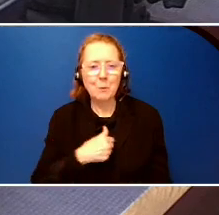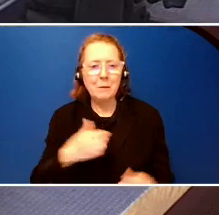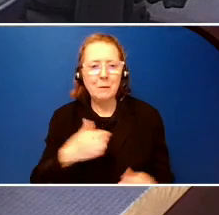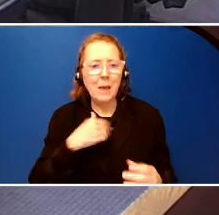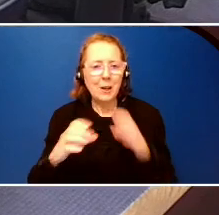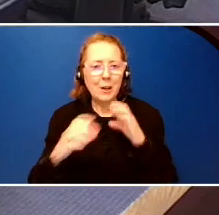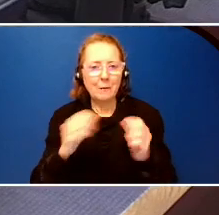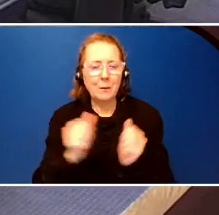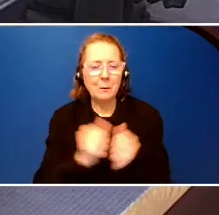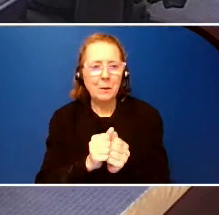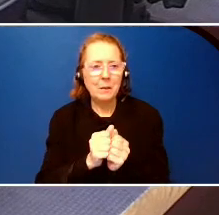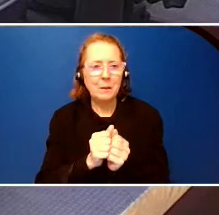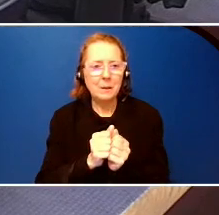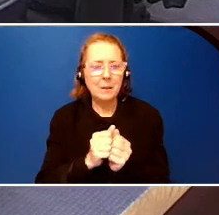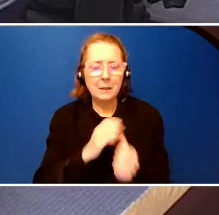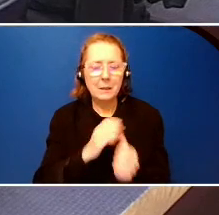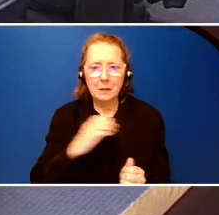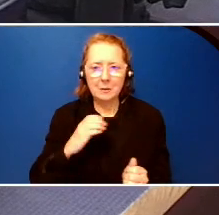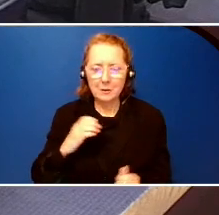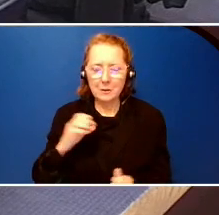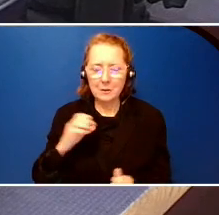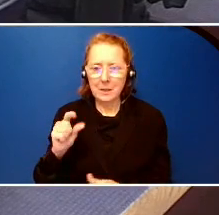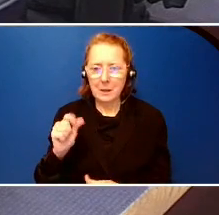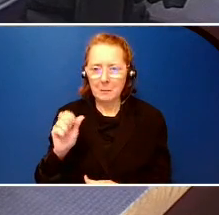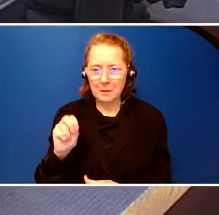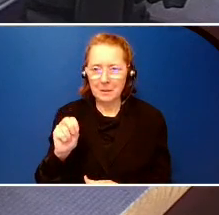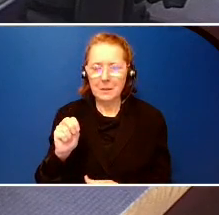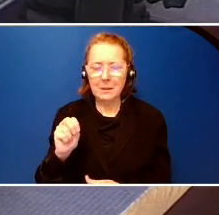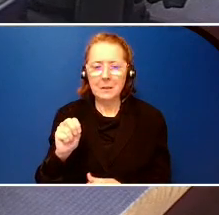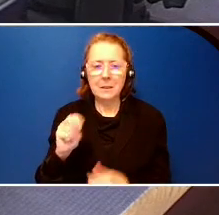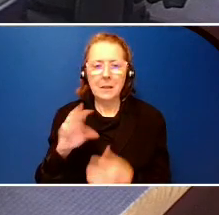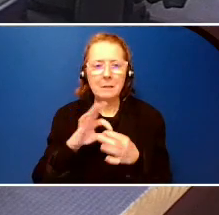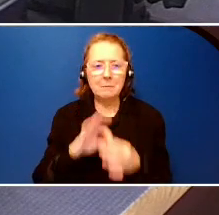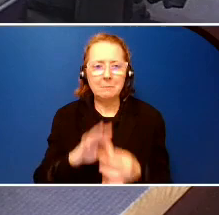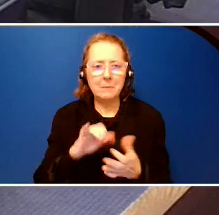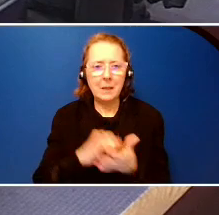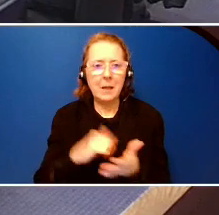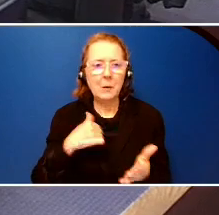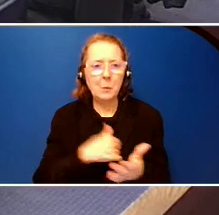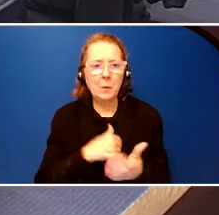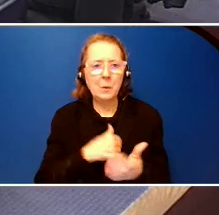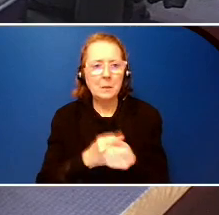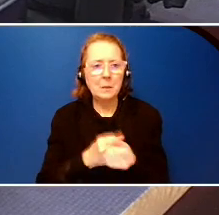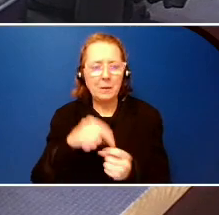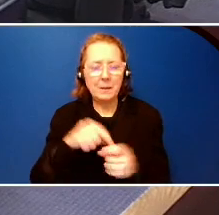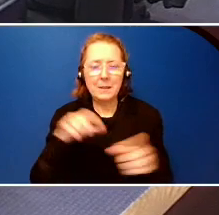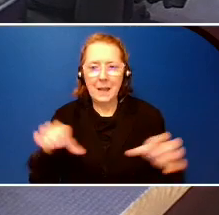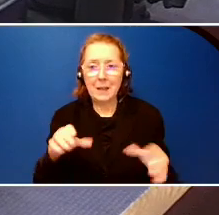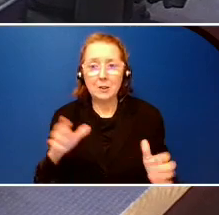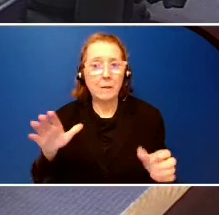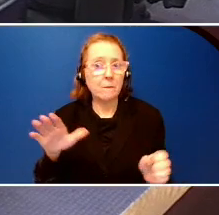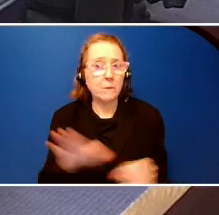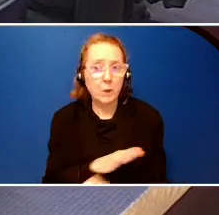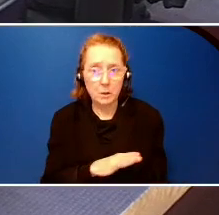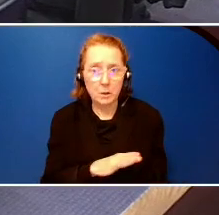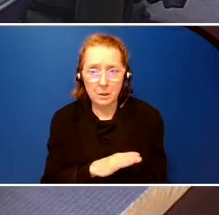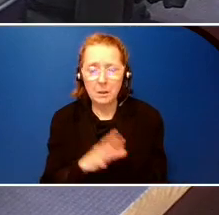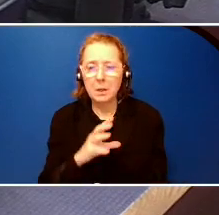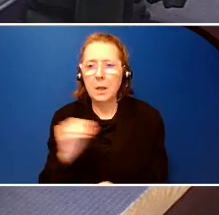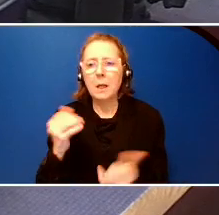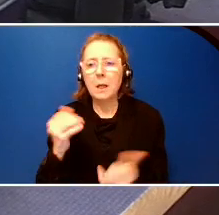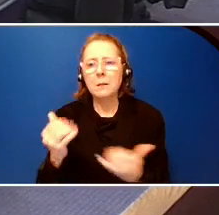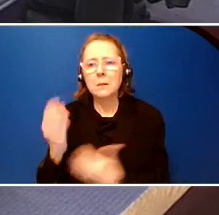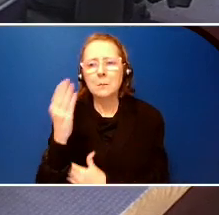with Councillor Stapleton in regards to this. We do support this action fully. And this morning we